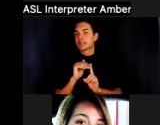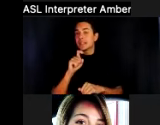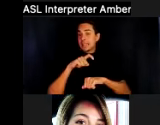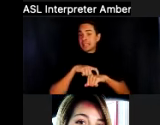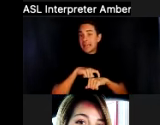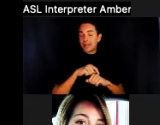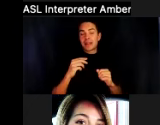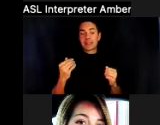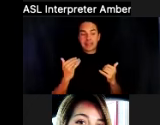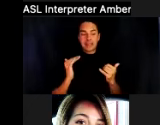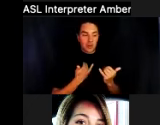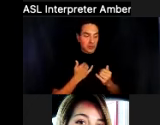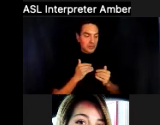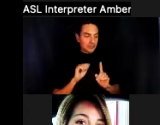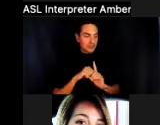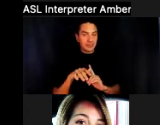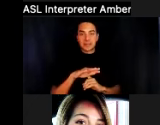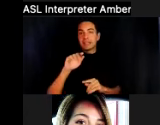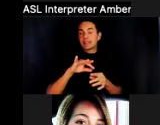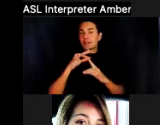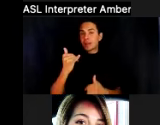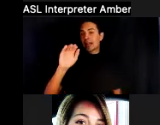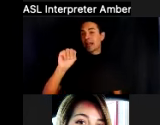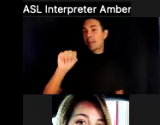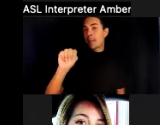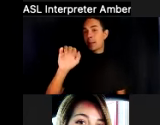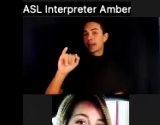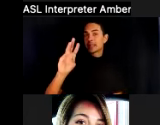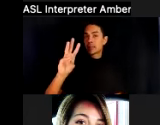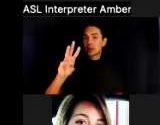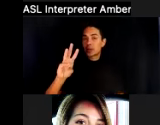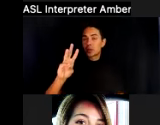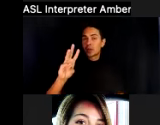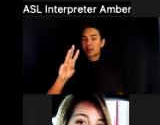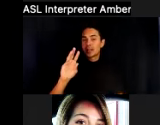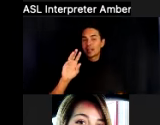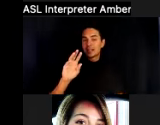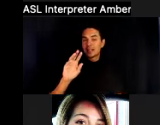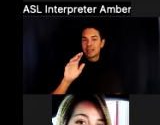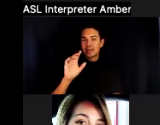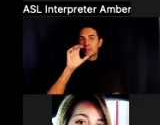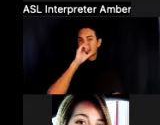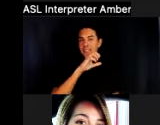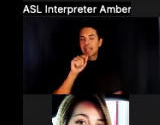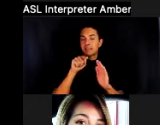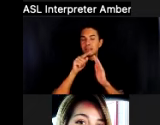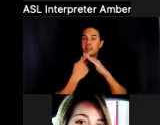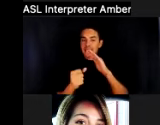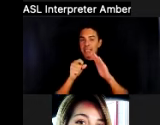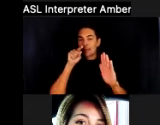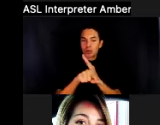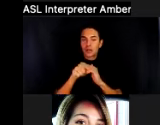of missing and murdered Indigenous people, that we need to be sensitive to those things and